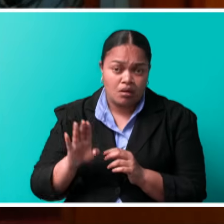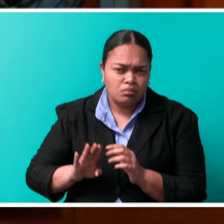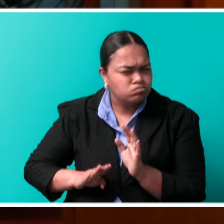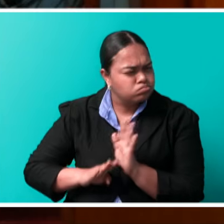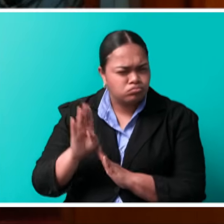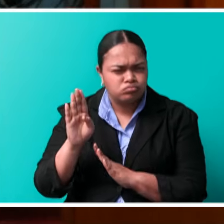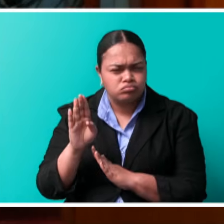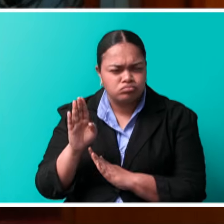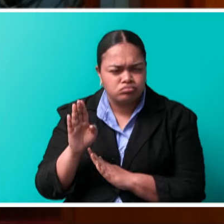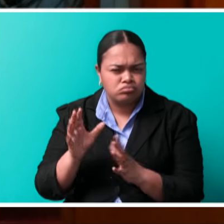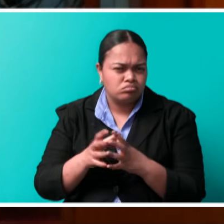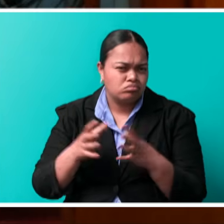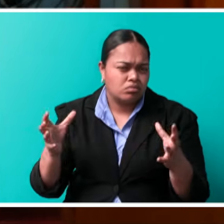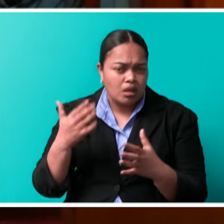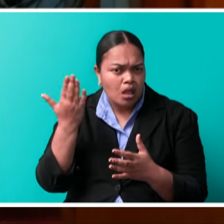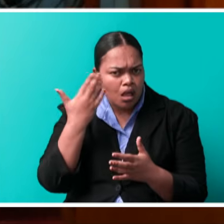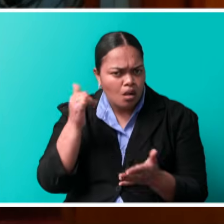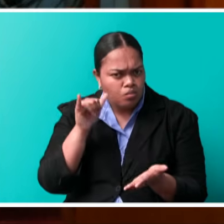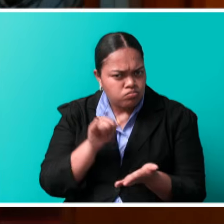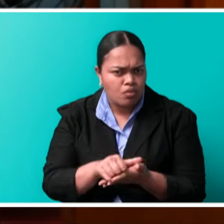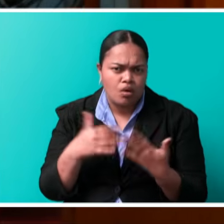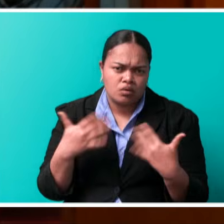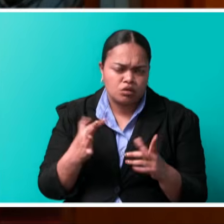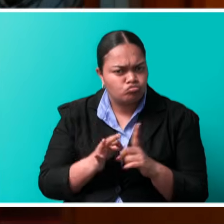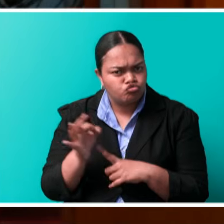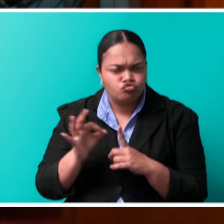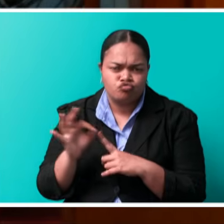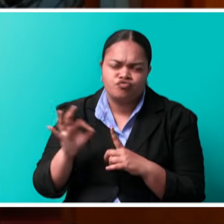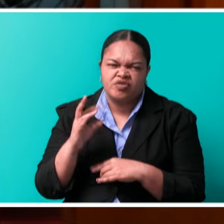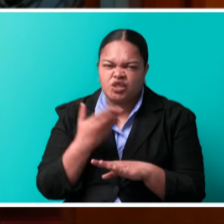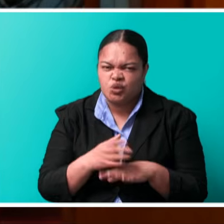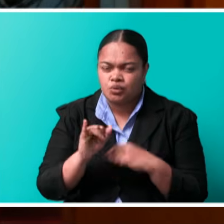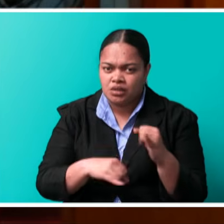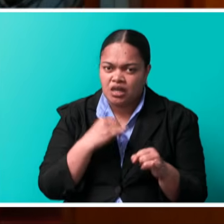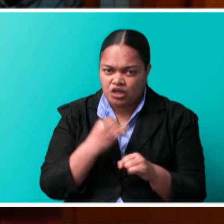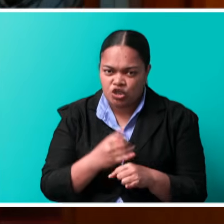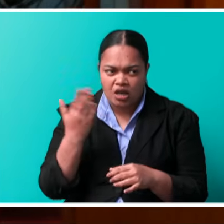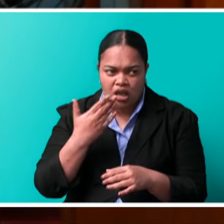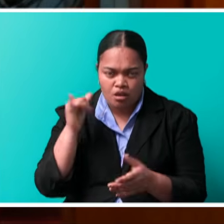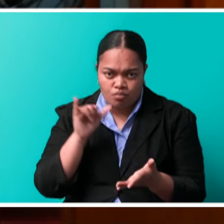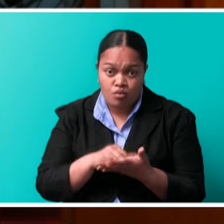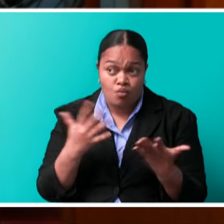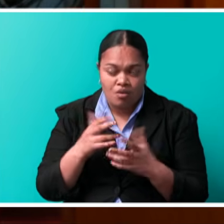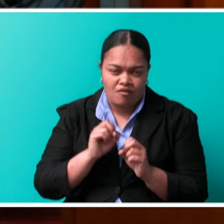developments, airport improvements such as the proposed new international airport in Honolulu, and supporting facilities are